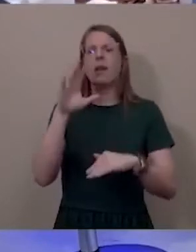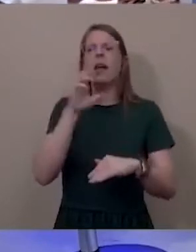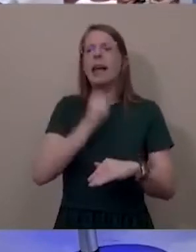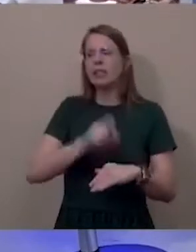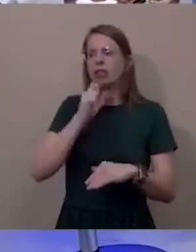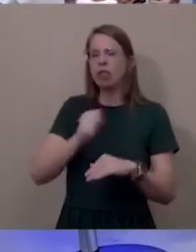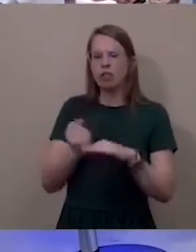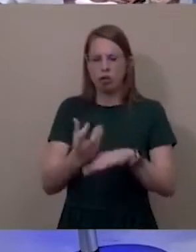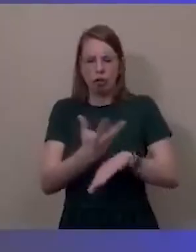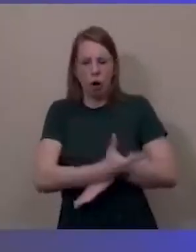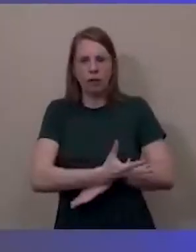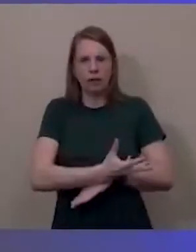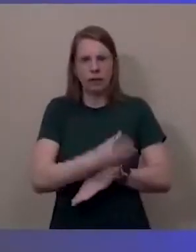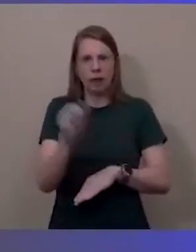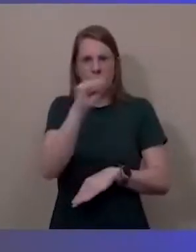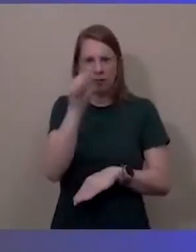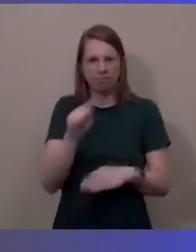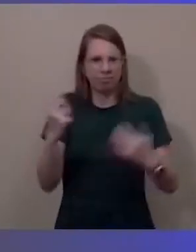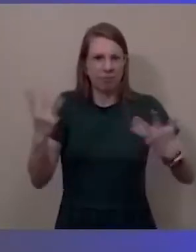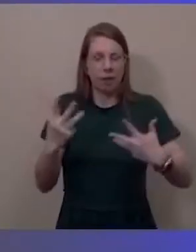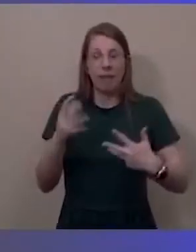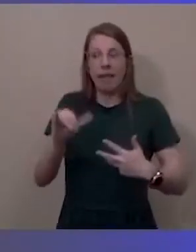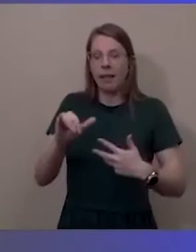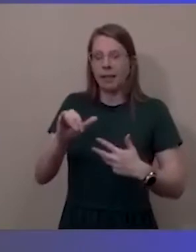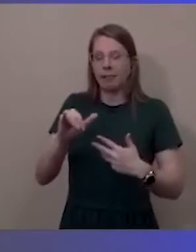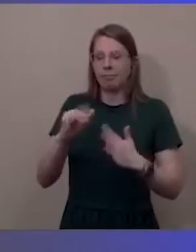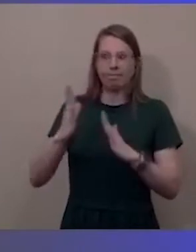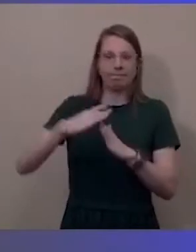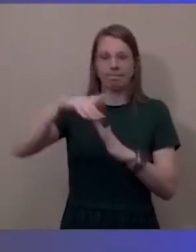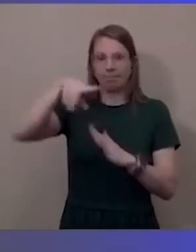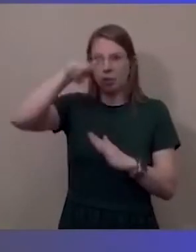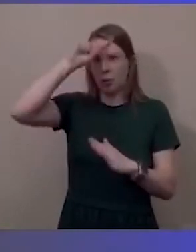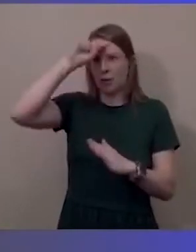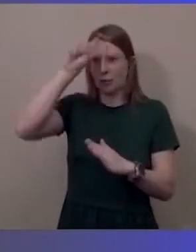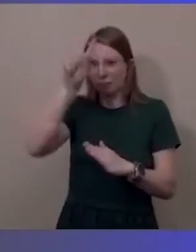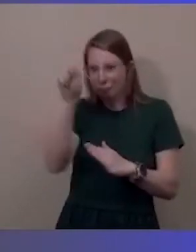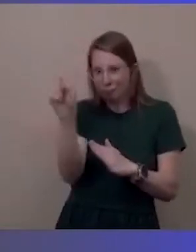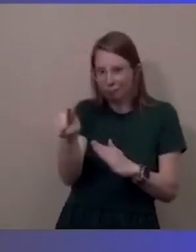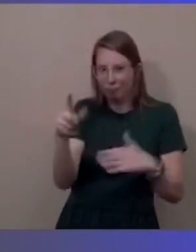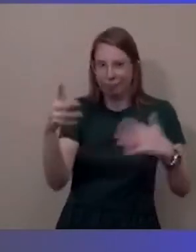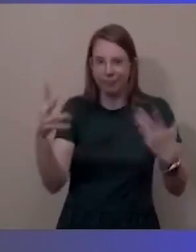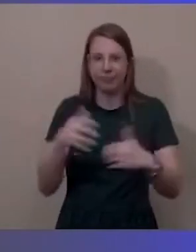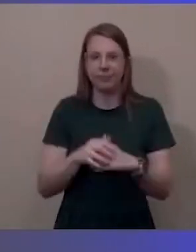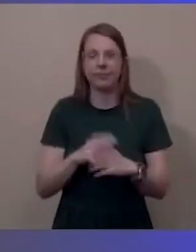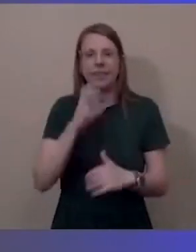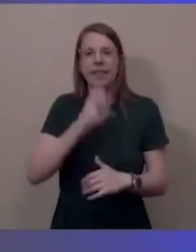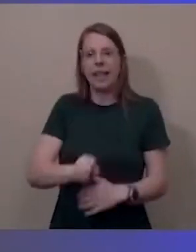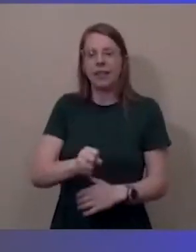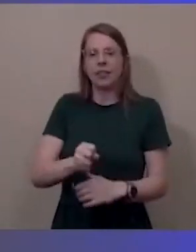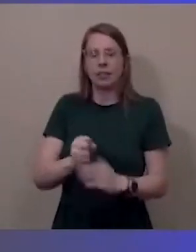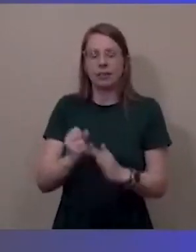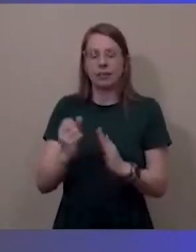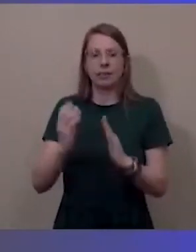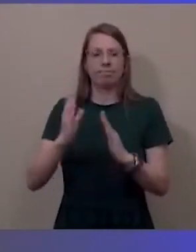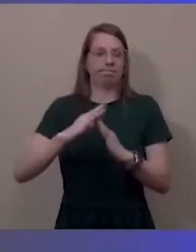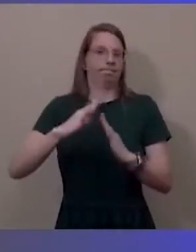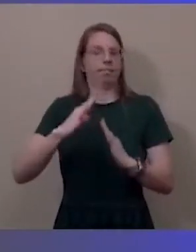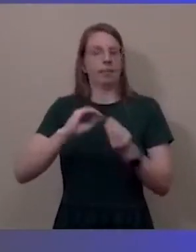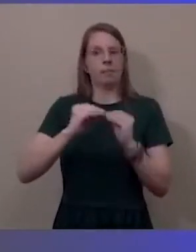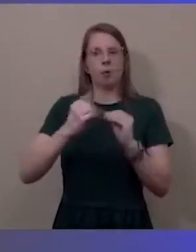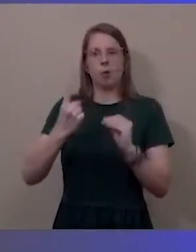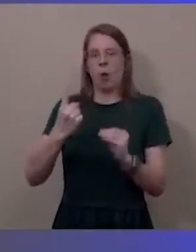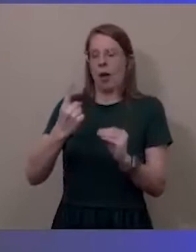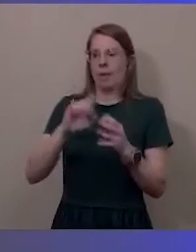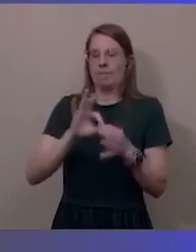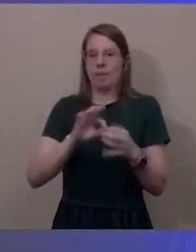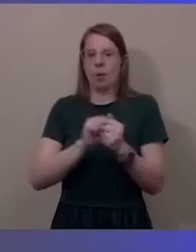is causing that? Well, that's the big question. And that's what, aging is the number one risk factor. So there's something about aging